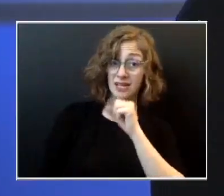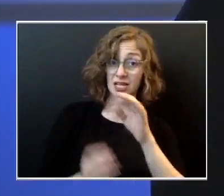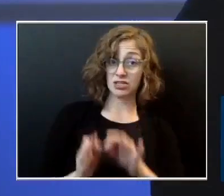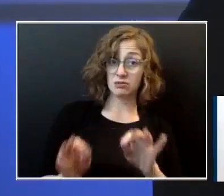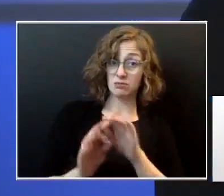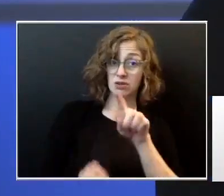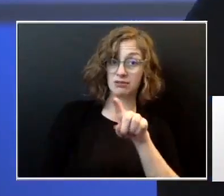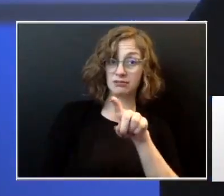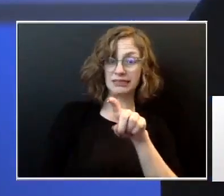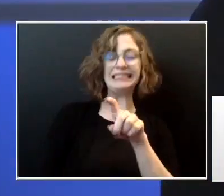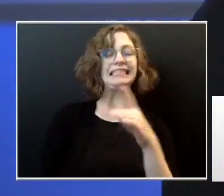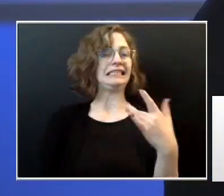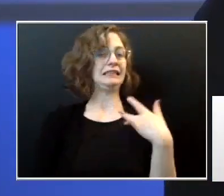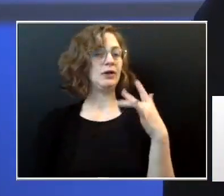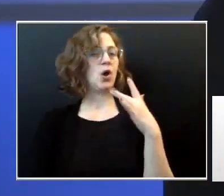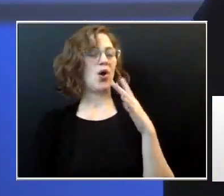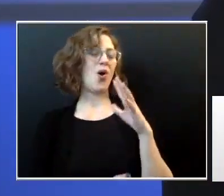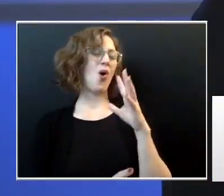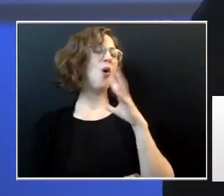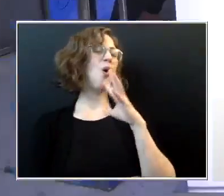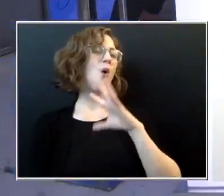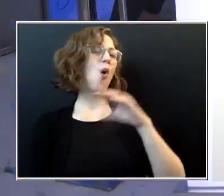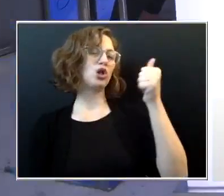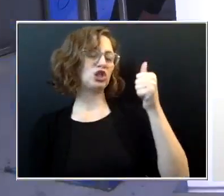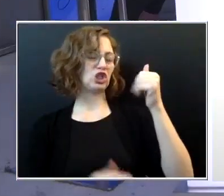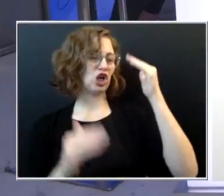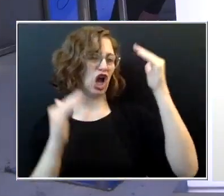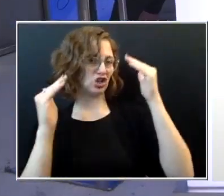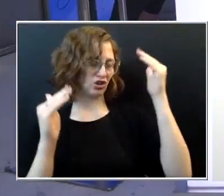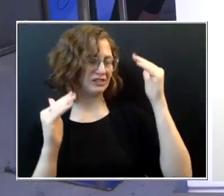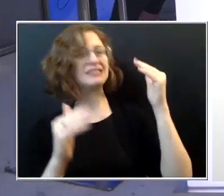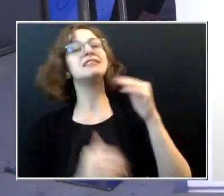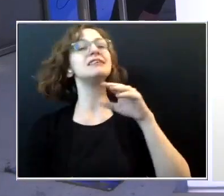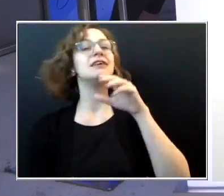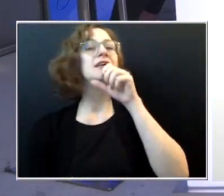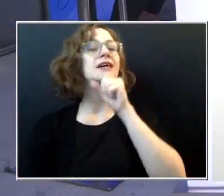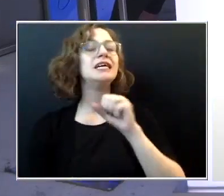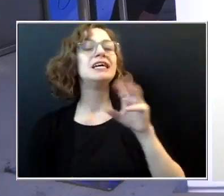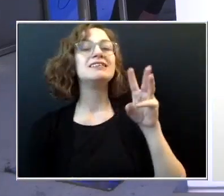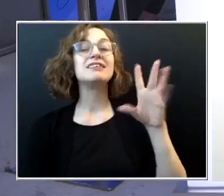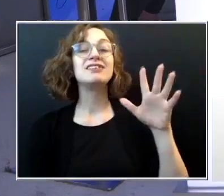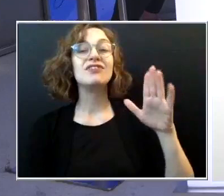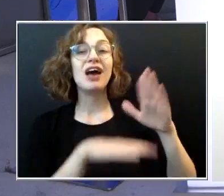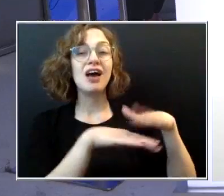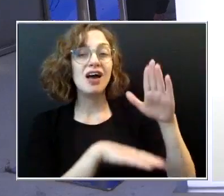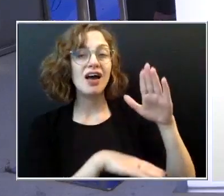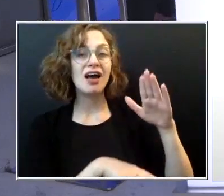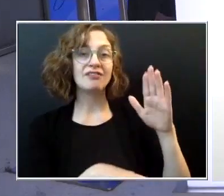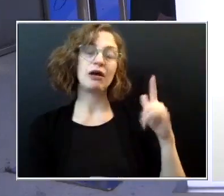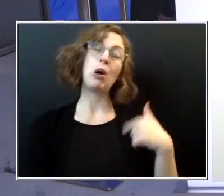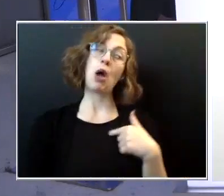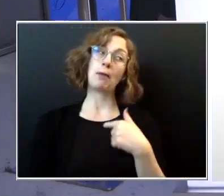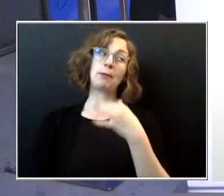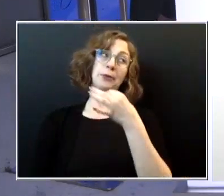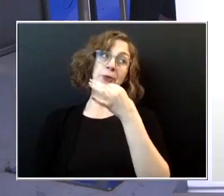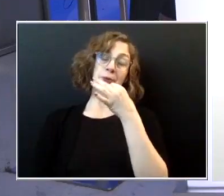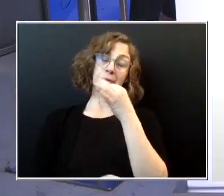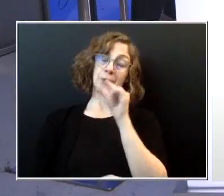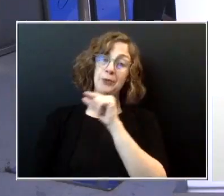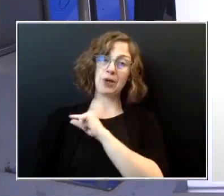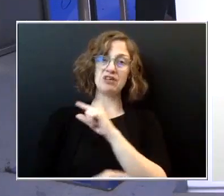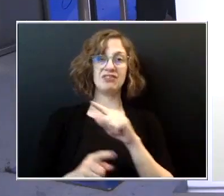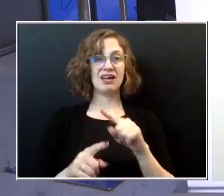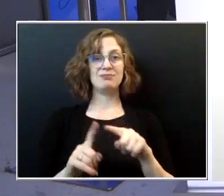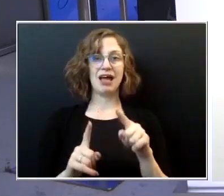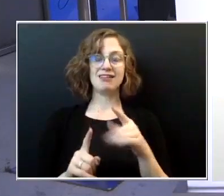adults, 65 and older. Okay, so I'm almost there to qualify, but fortunately I don't have high blood pressure, but I already exercise a lot. But